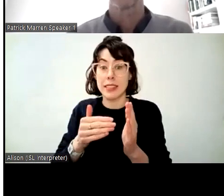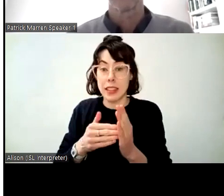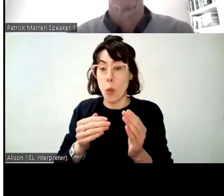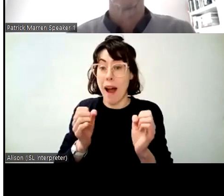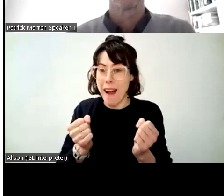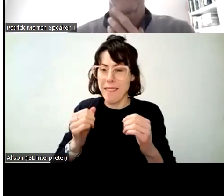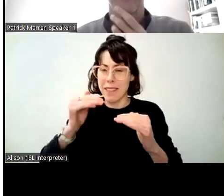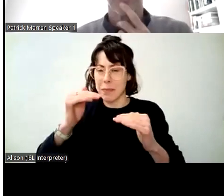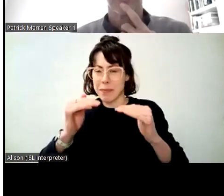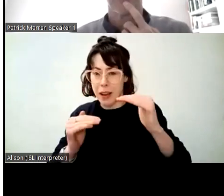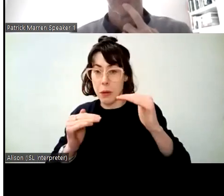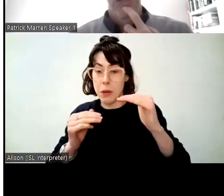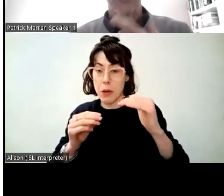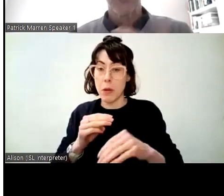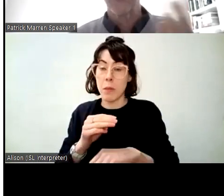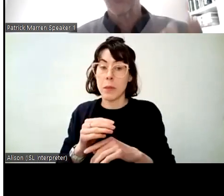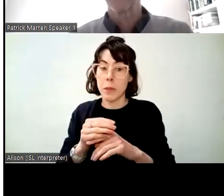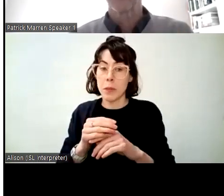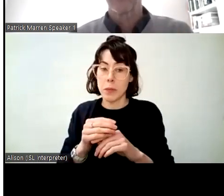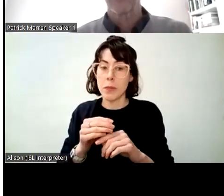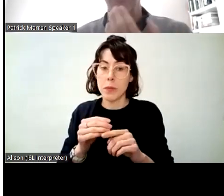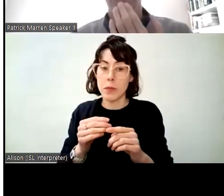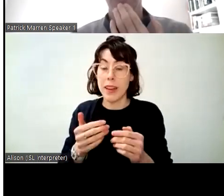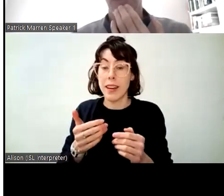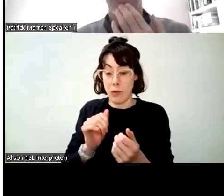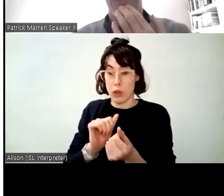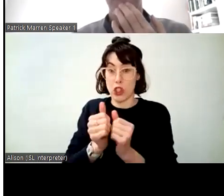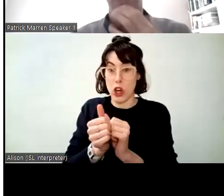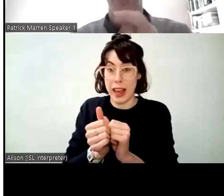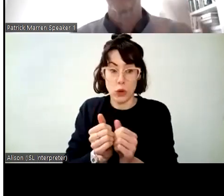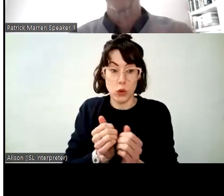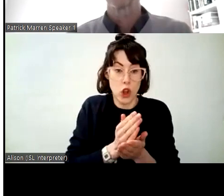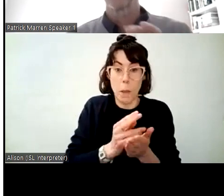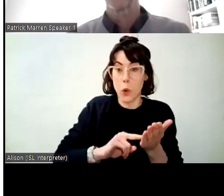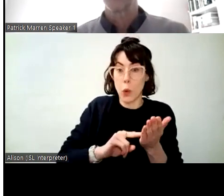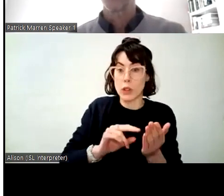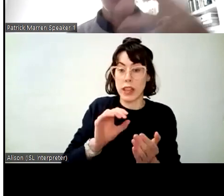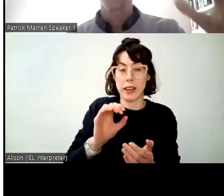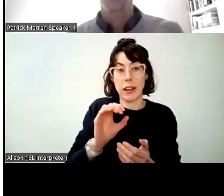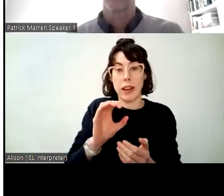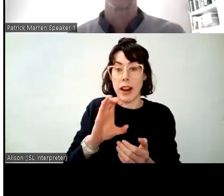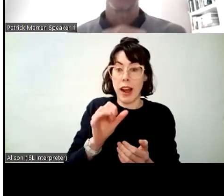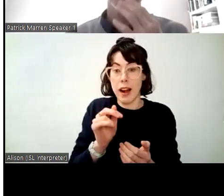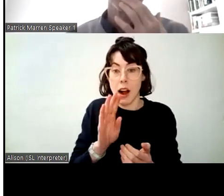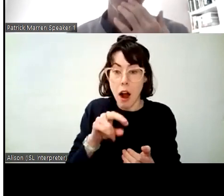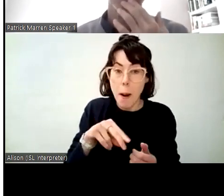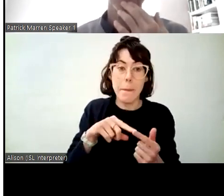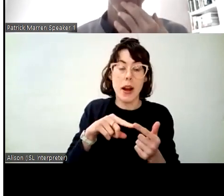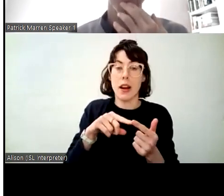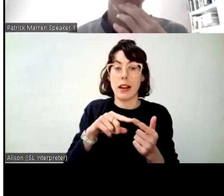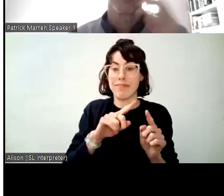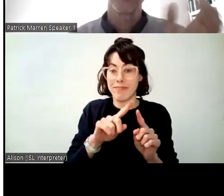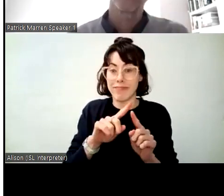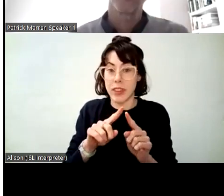issues with transition, both legacy and contemporary. And we recognize that these changes are going to be systematic